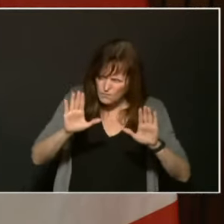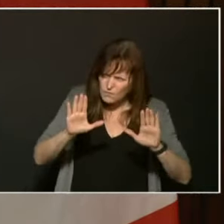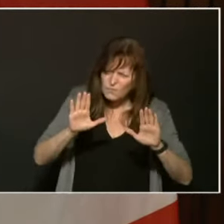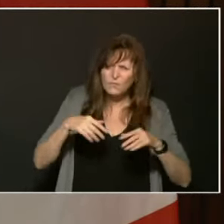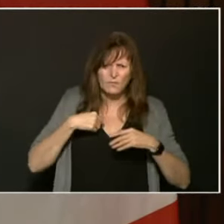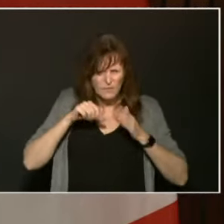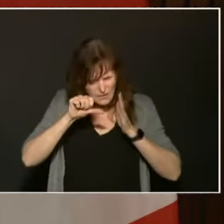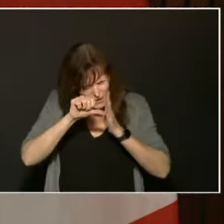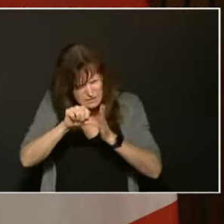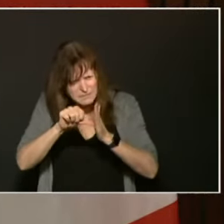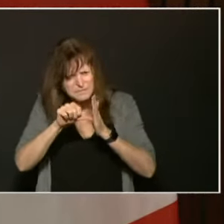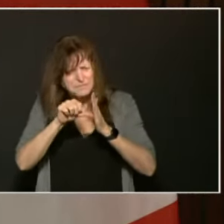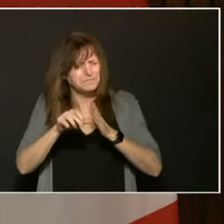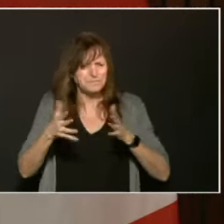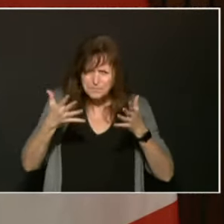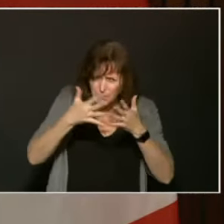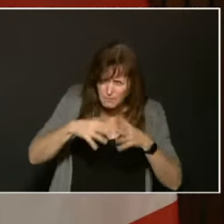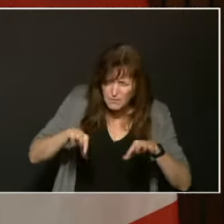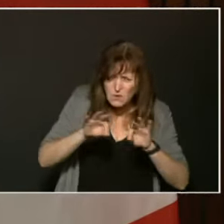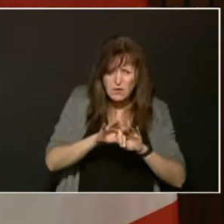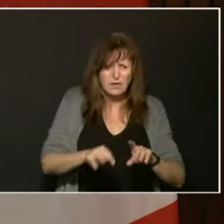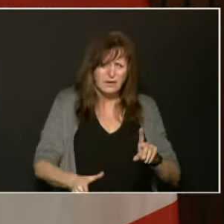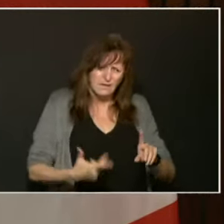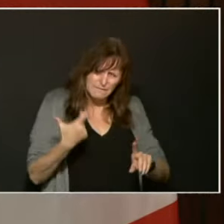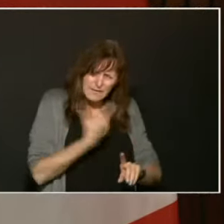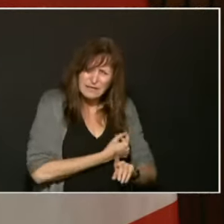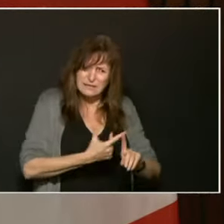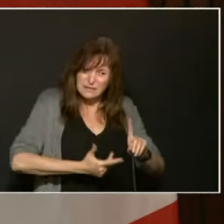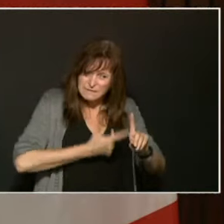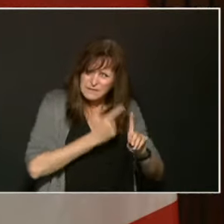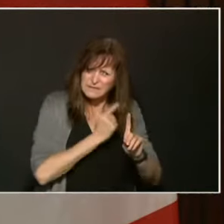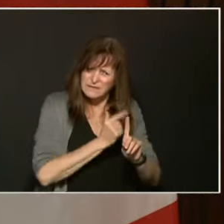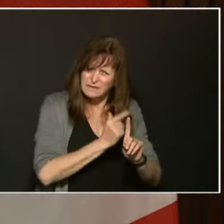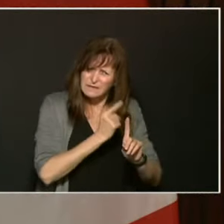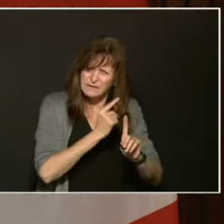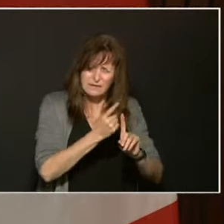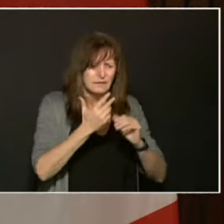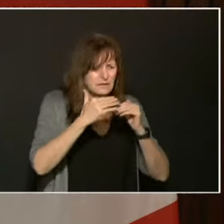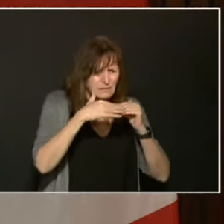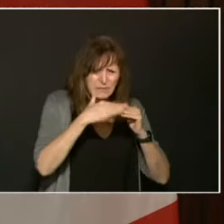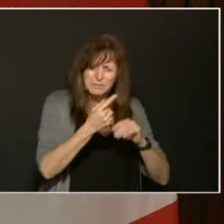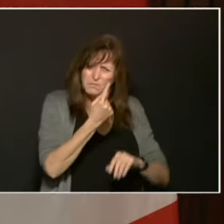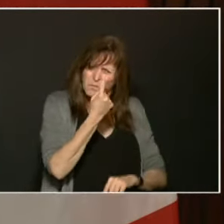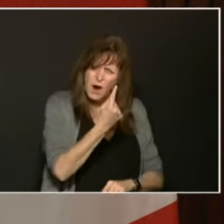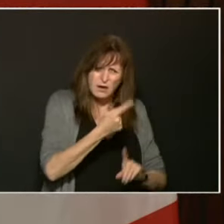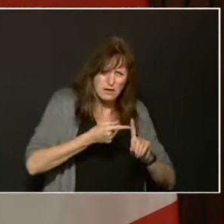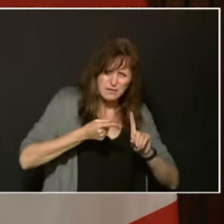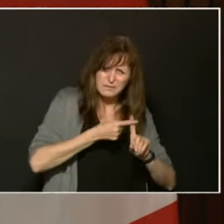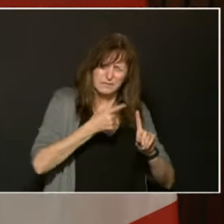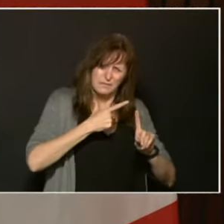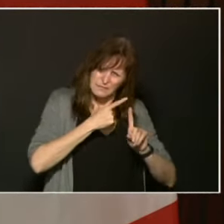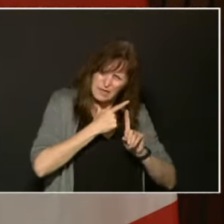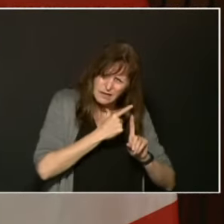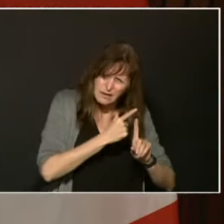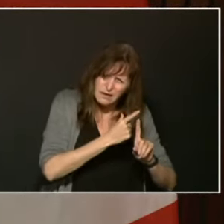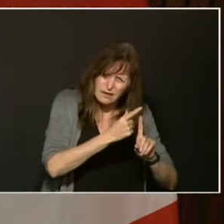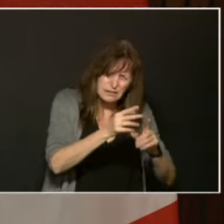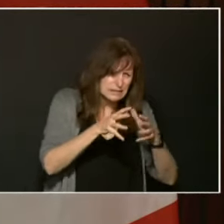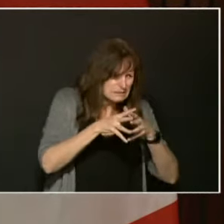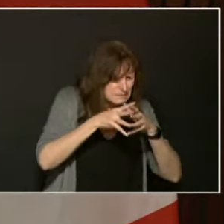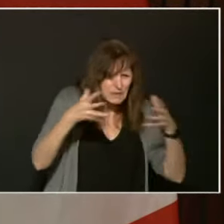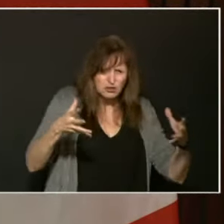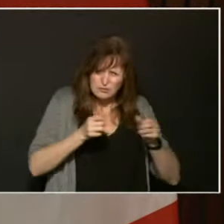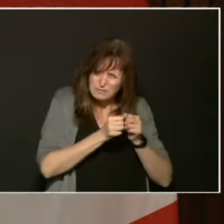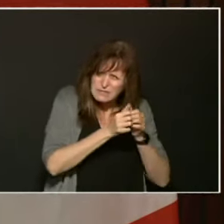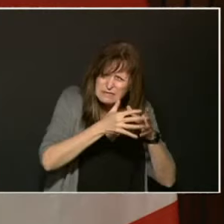as many people vaccinated with the first dose as fast as we can, and making sure that we have as many people in the high-risk areas get their second dose